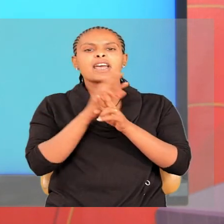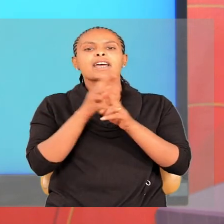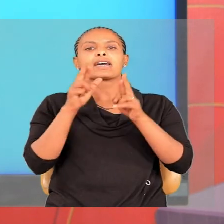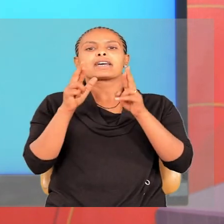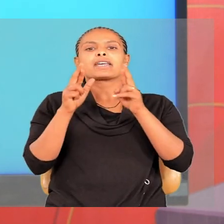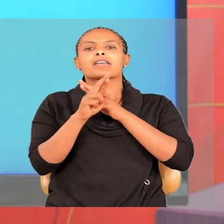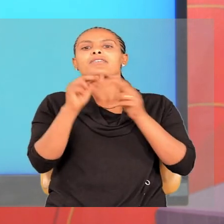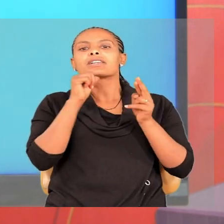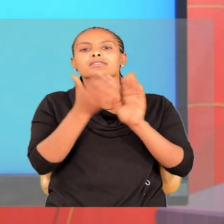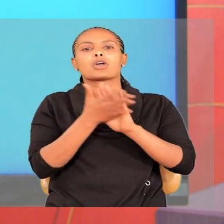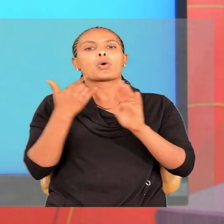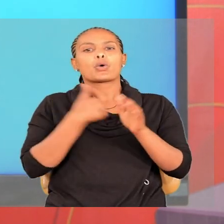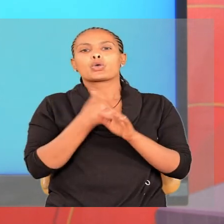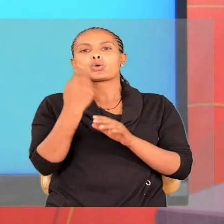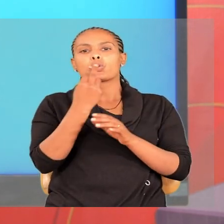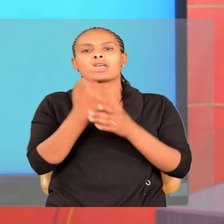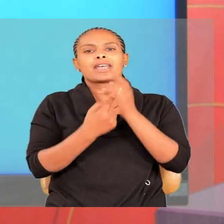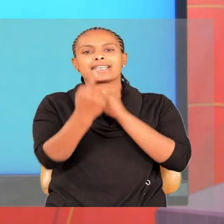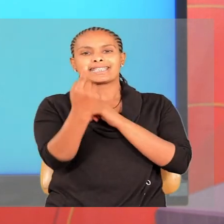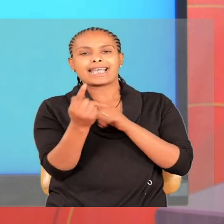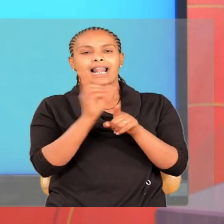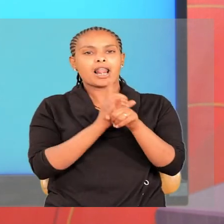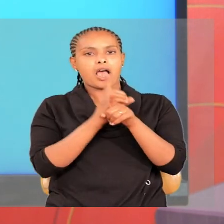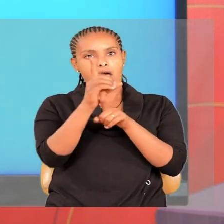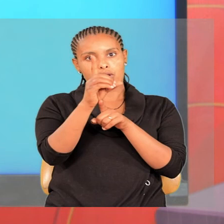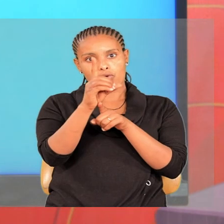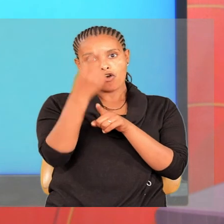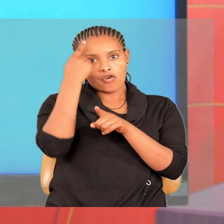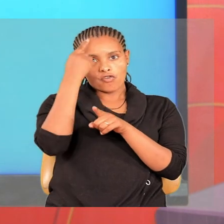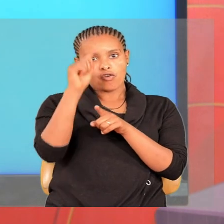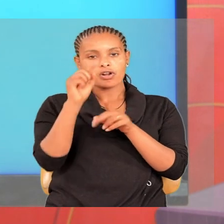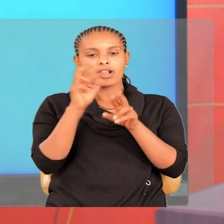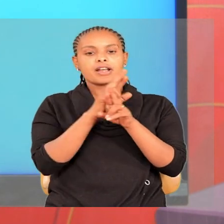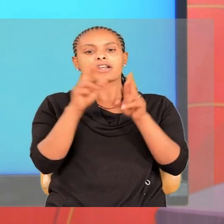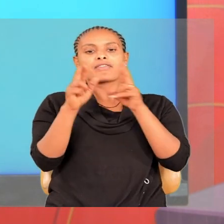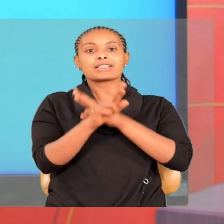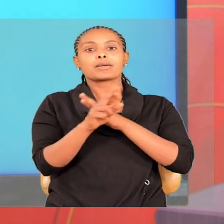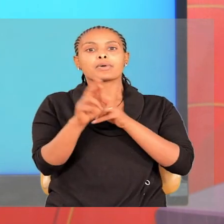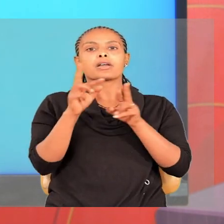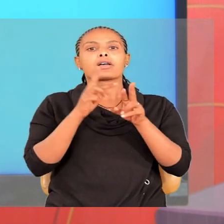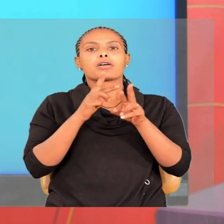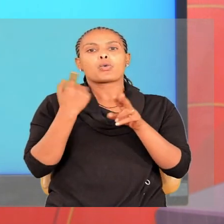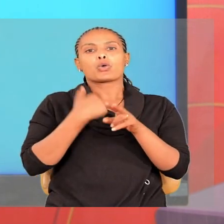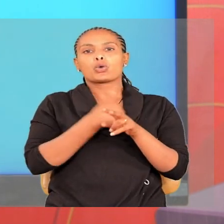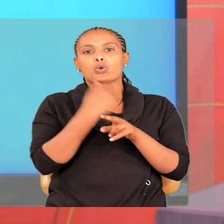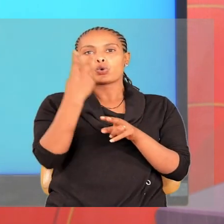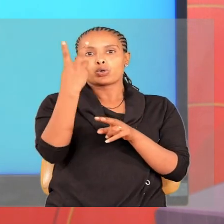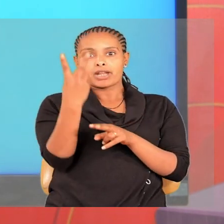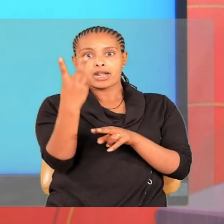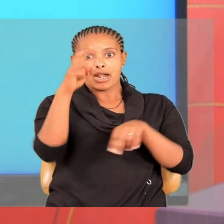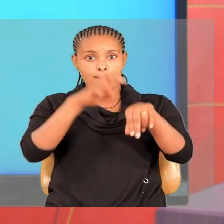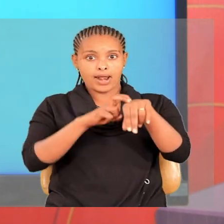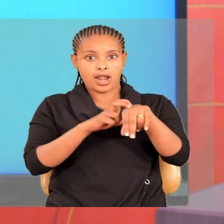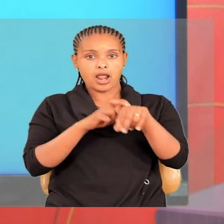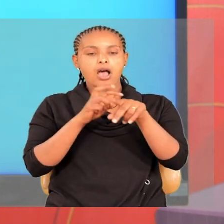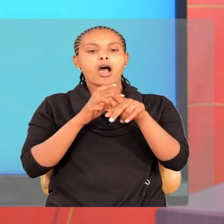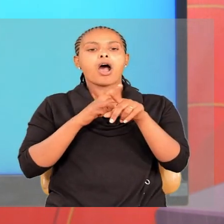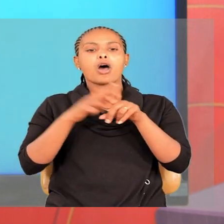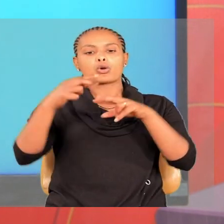irreversible reaction, we use a single arrow. For reversible reaction, we use a double